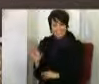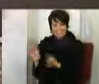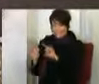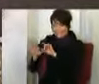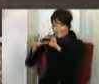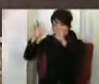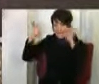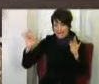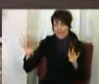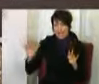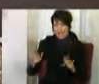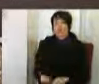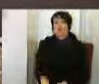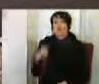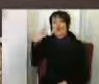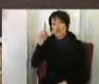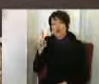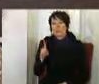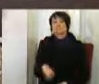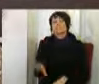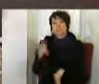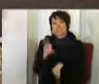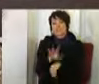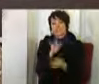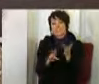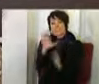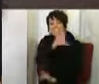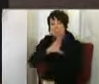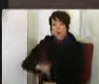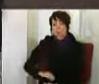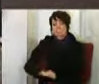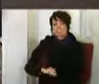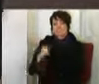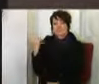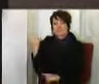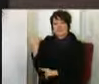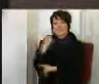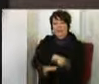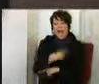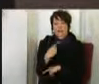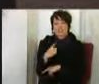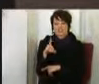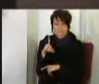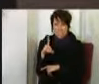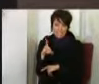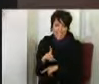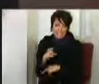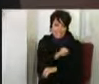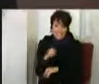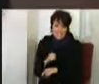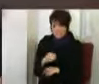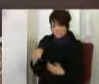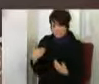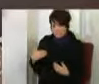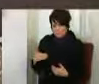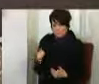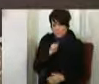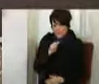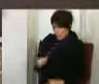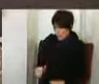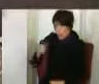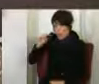the Santa Monica Boulevard Temple. I want to tell you, as someone who grew up LDS, as someone who has been